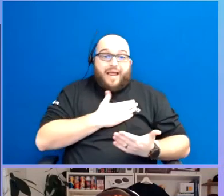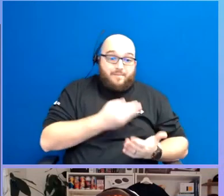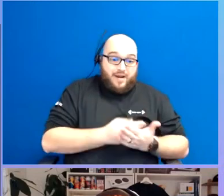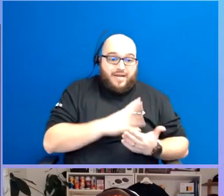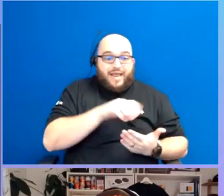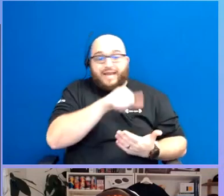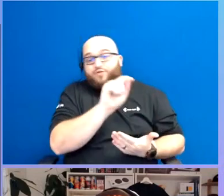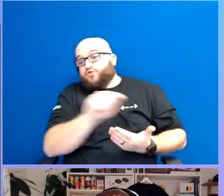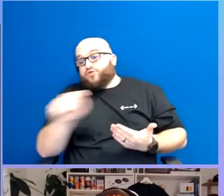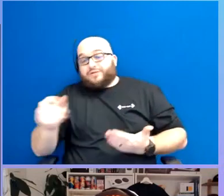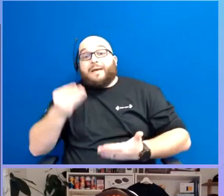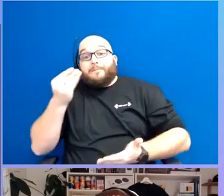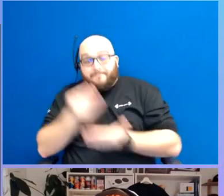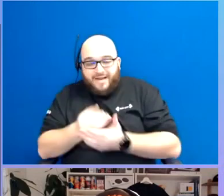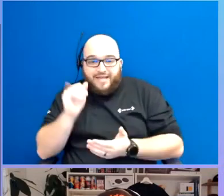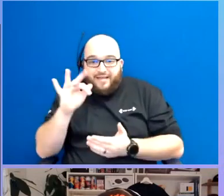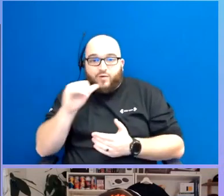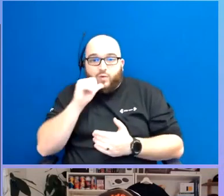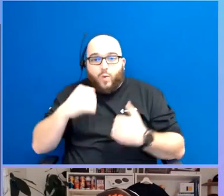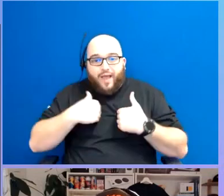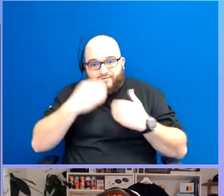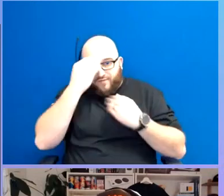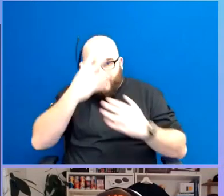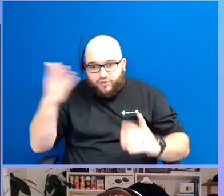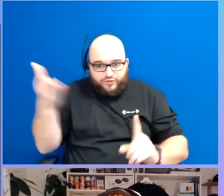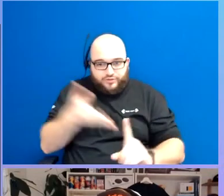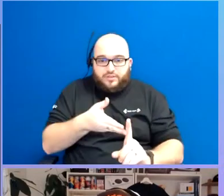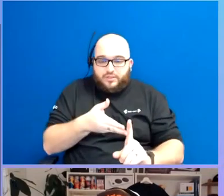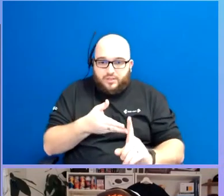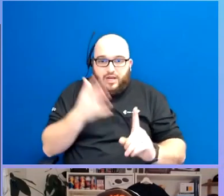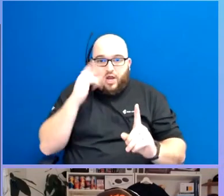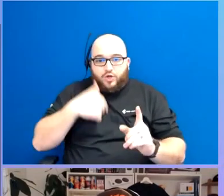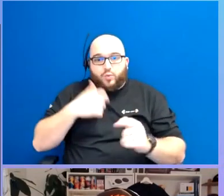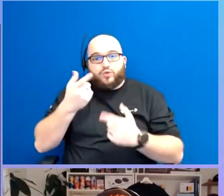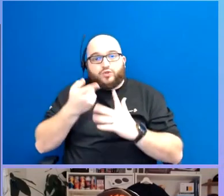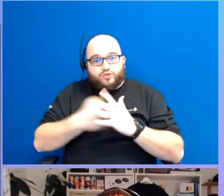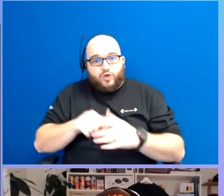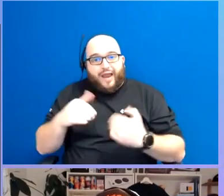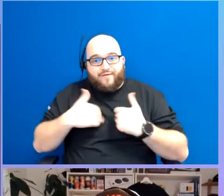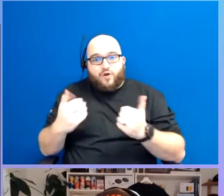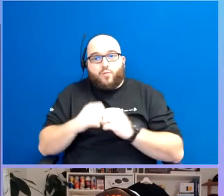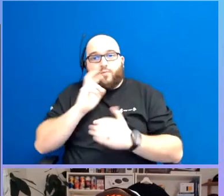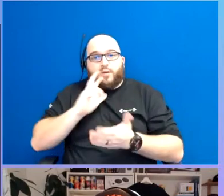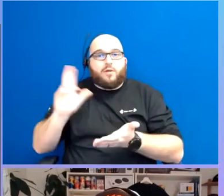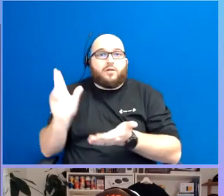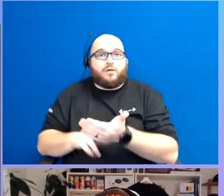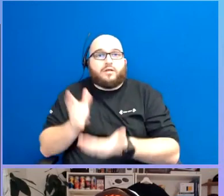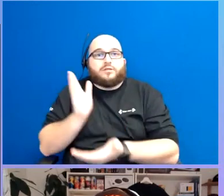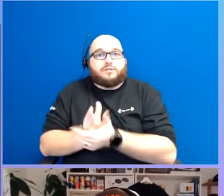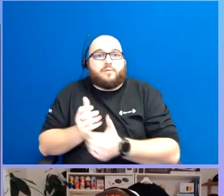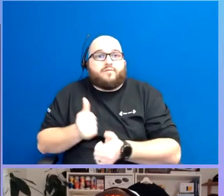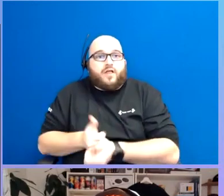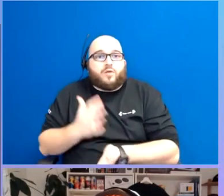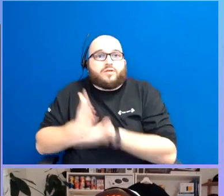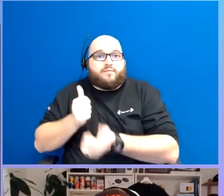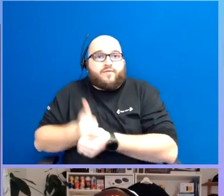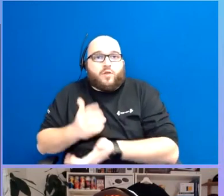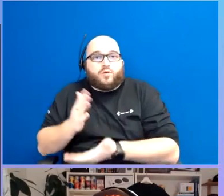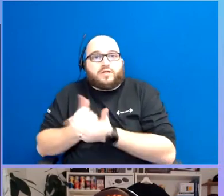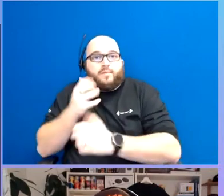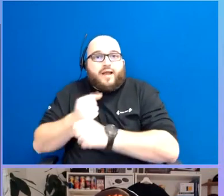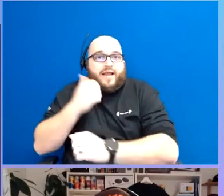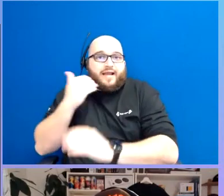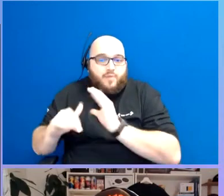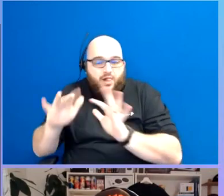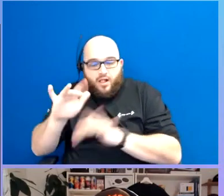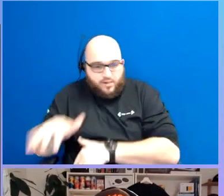that you already have them as subscribers. So it's just stupid not to put in alt text and spacings